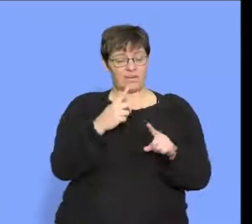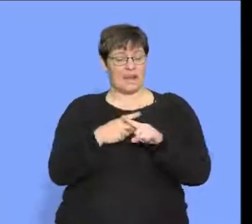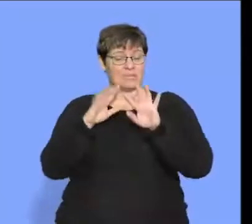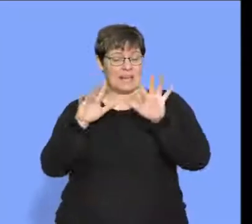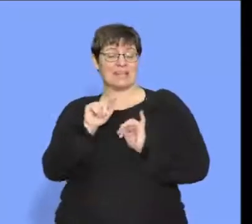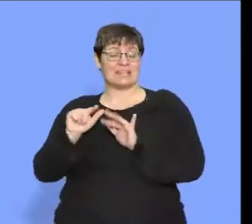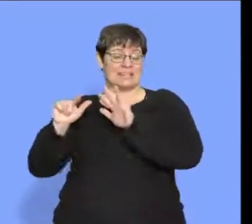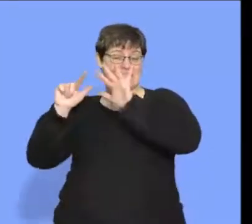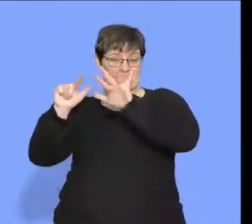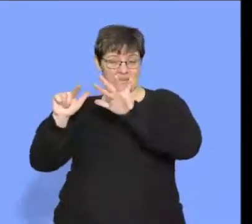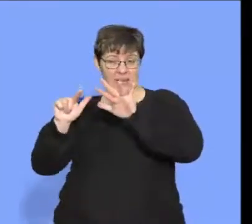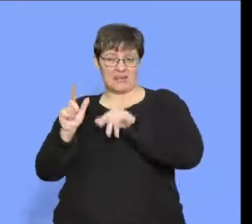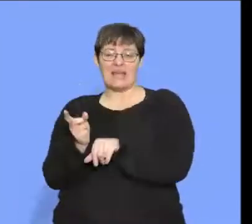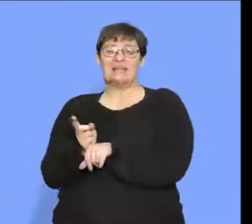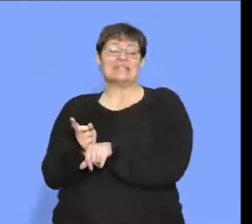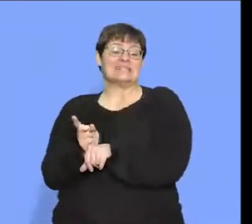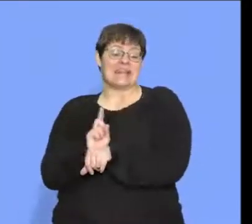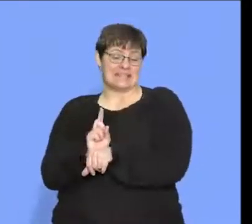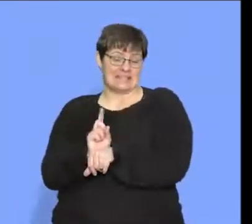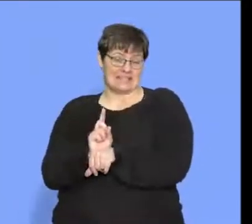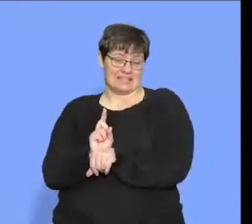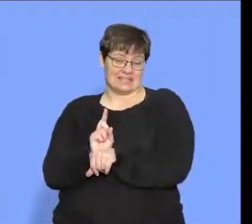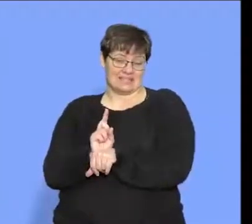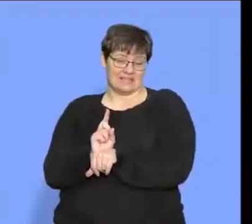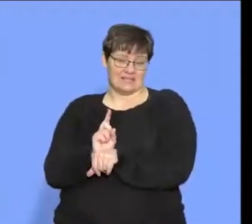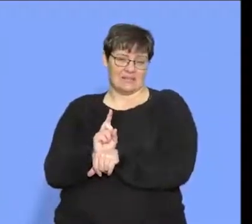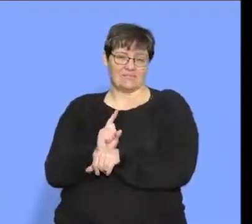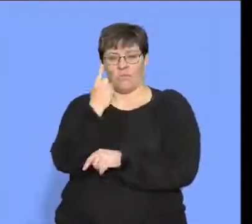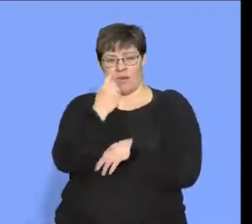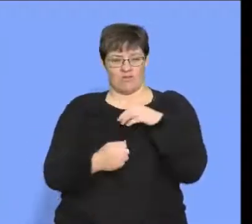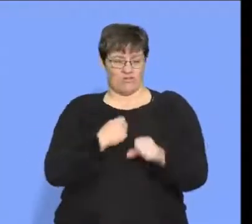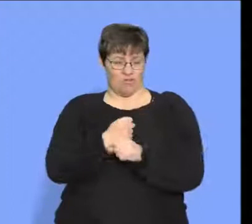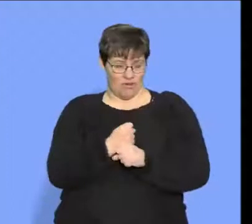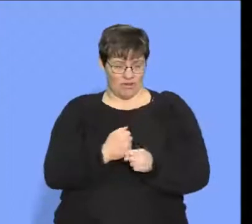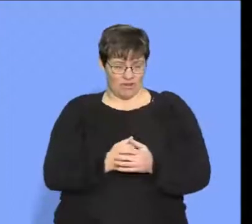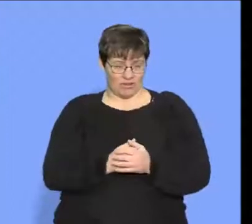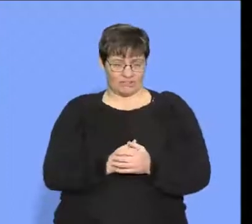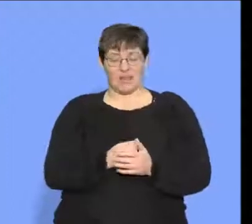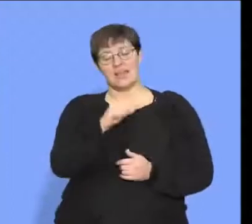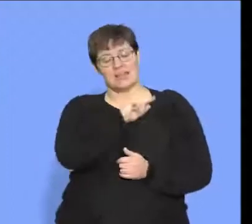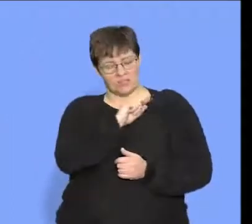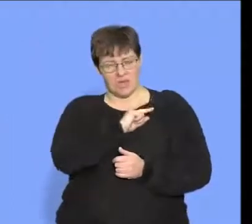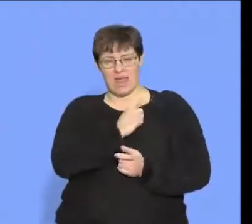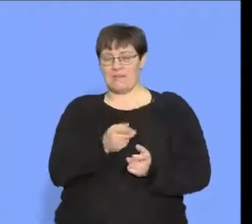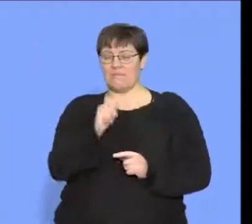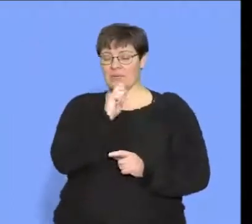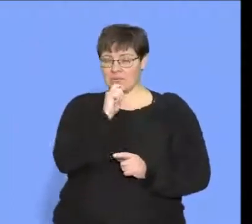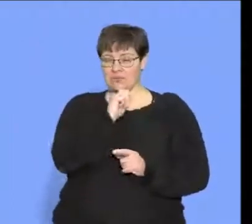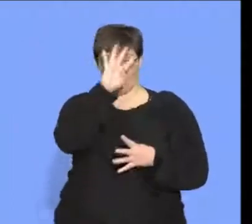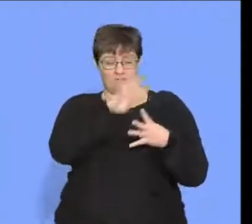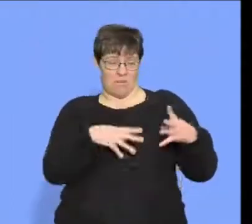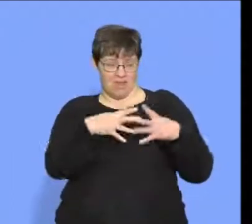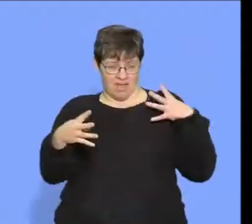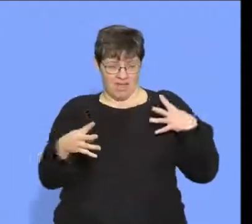3.154 times 10 to the 7 seconds in a single year. Therefore, if we use